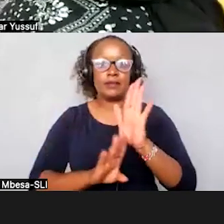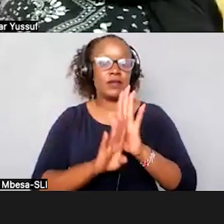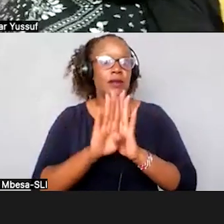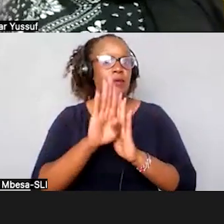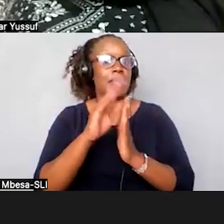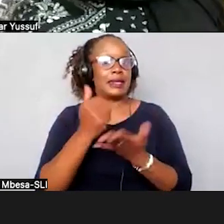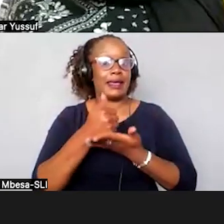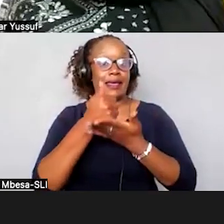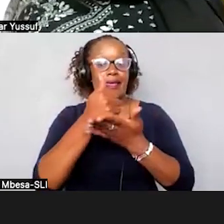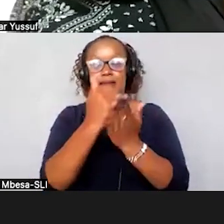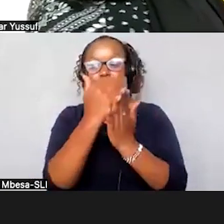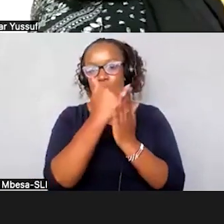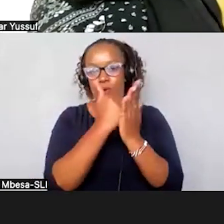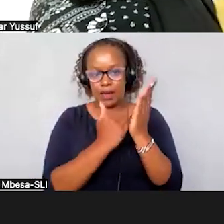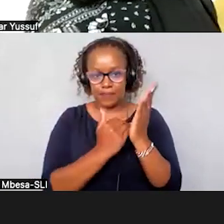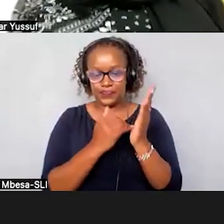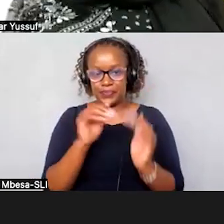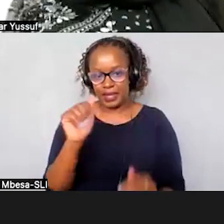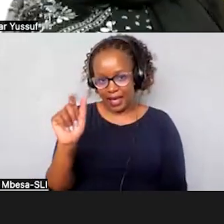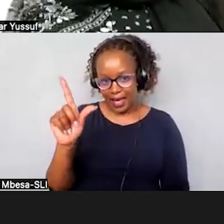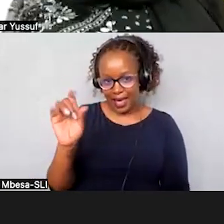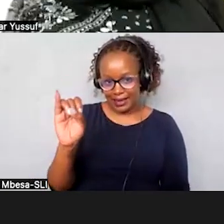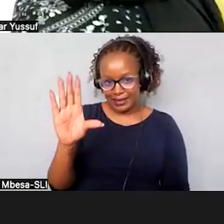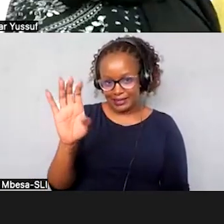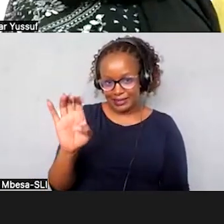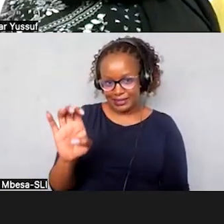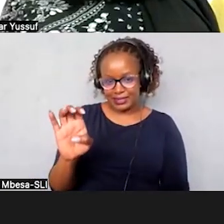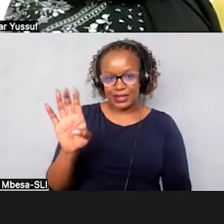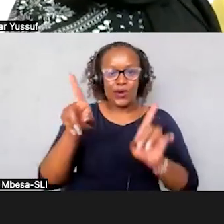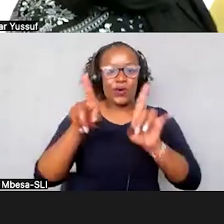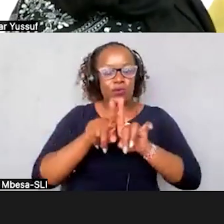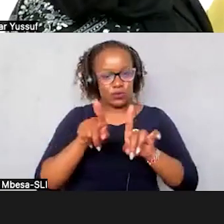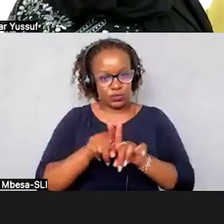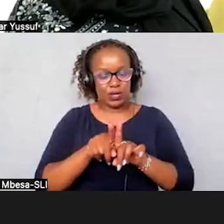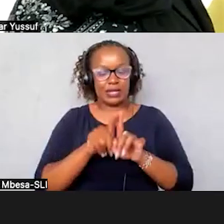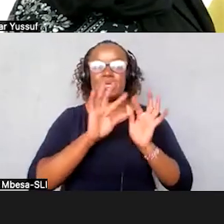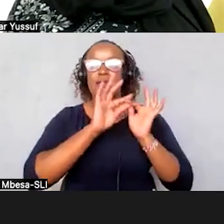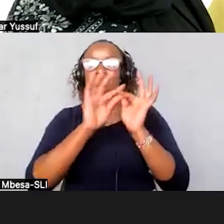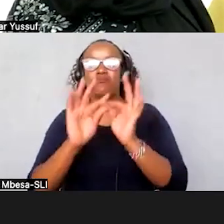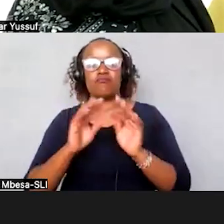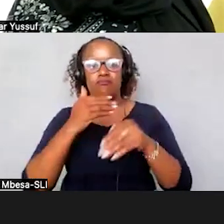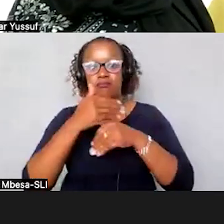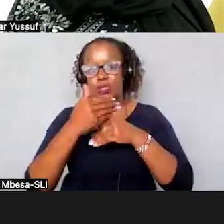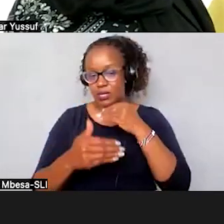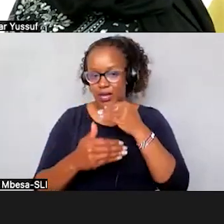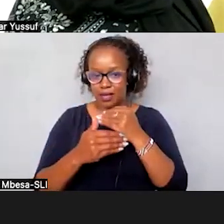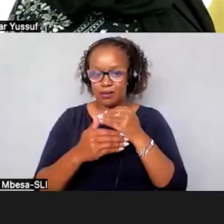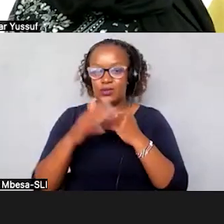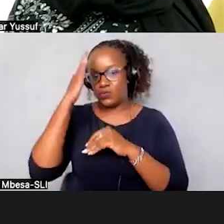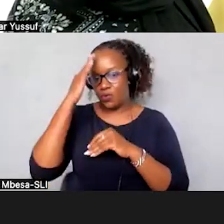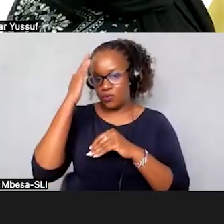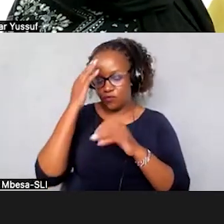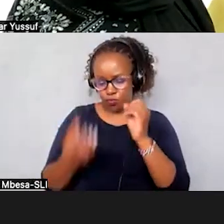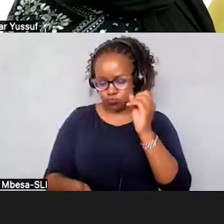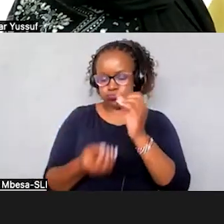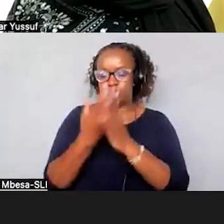programs. Alice is also a seasoned movement builder, known for creating inclusive